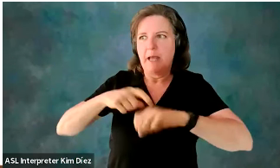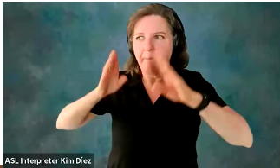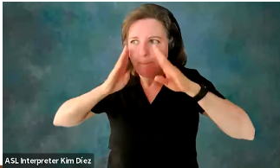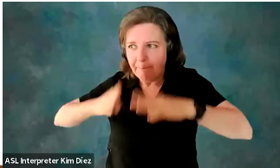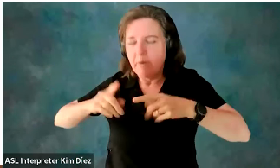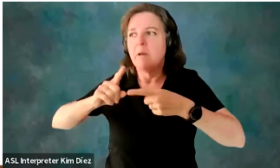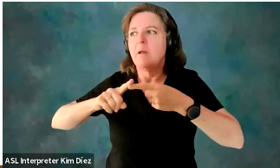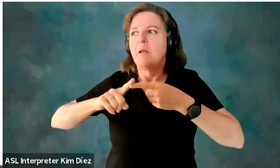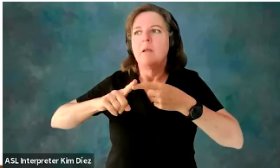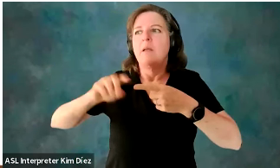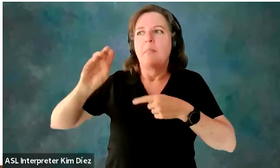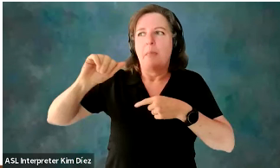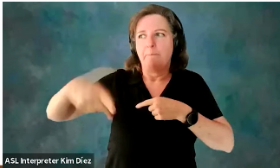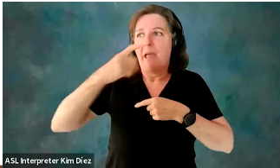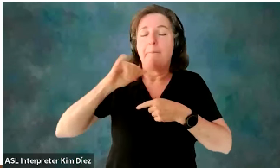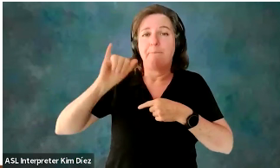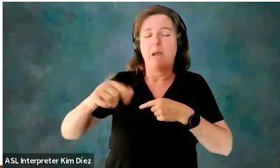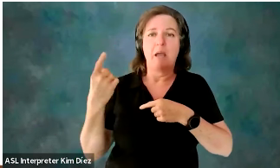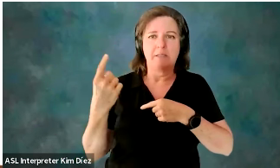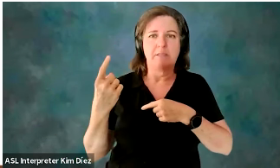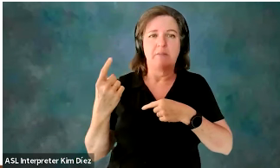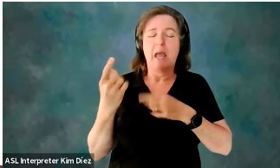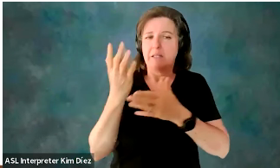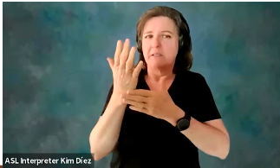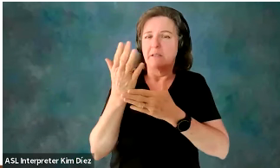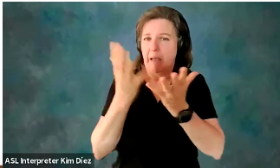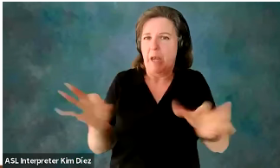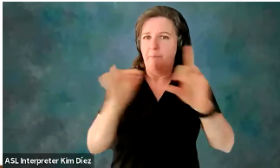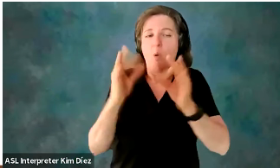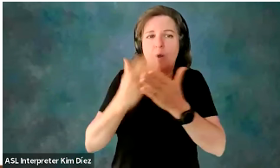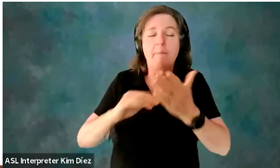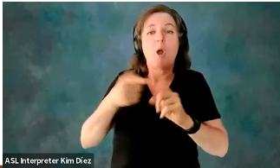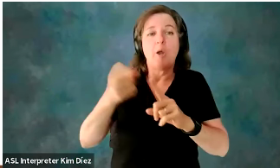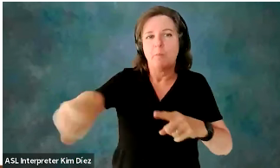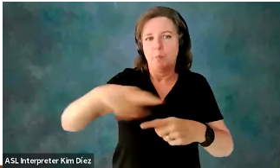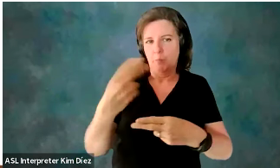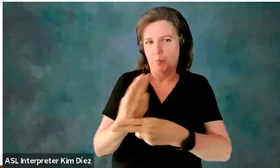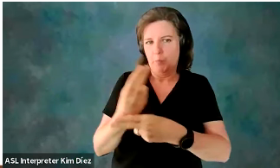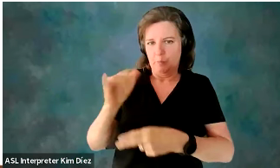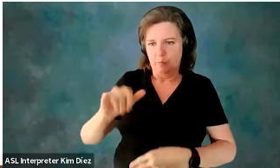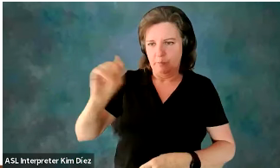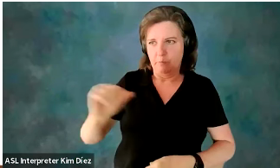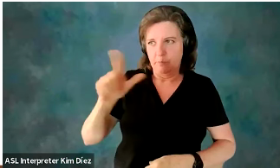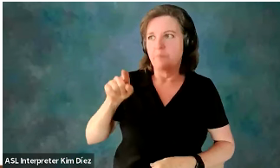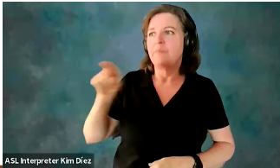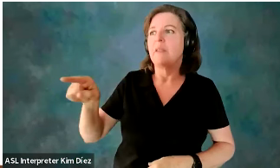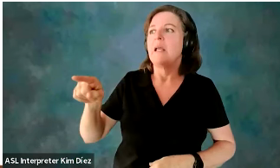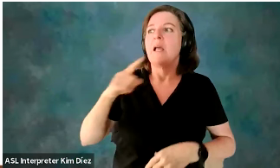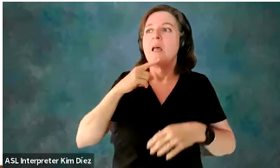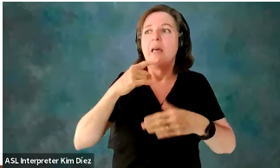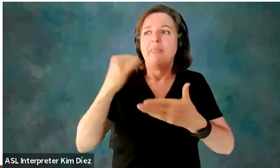of our time to talk about map units, because this is what you're going to be seeing as you use the tool. And basically it's